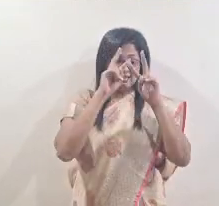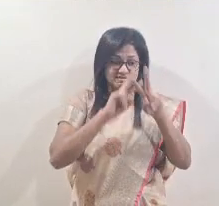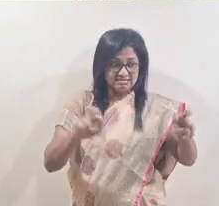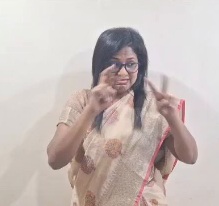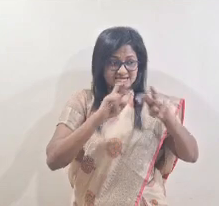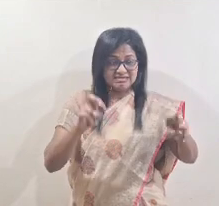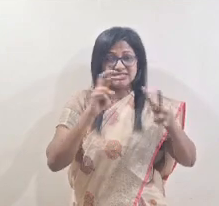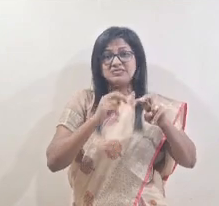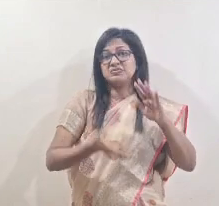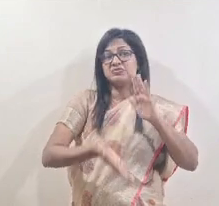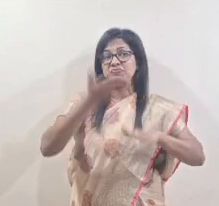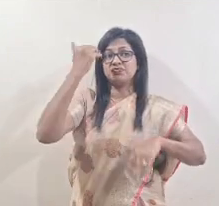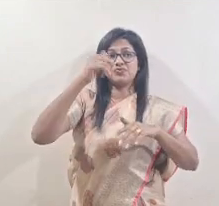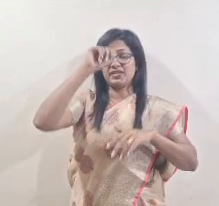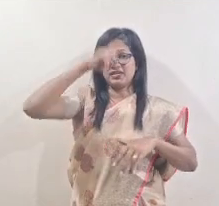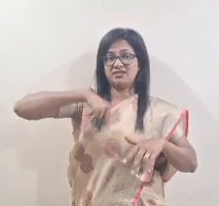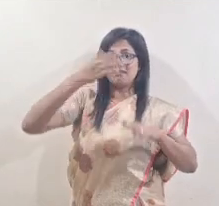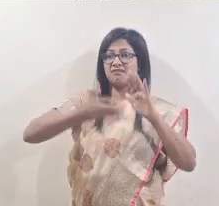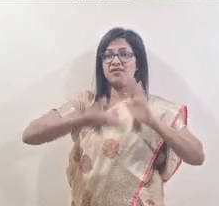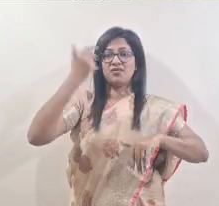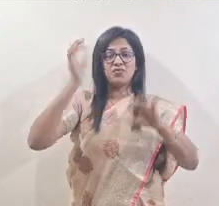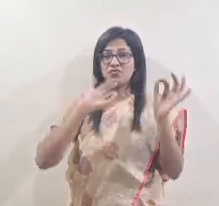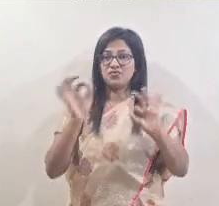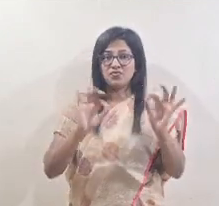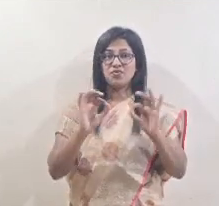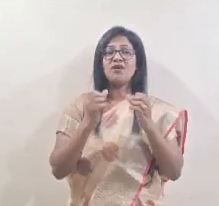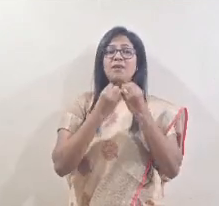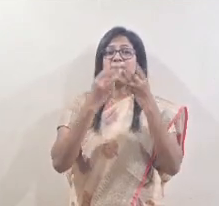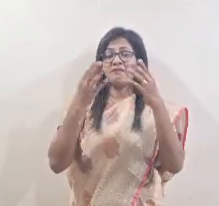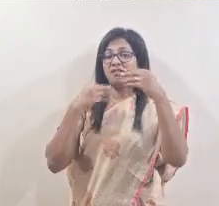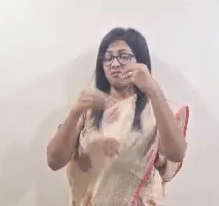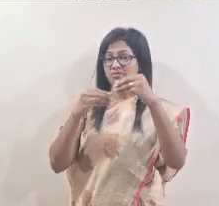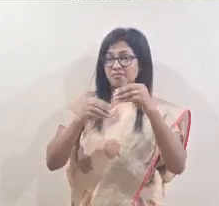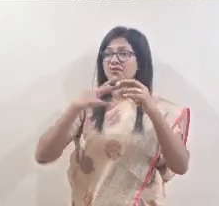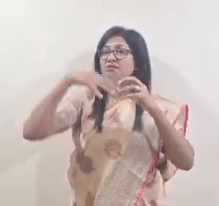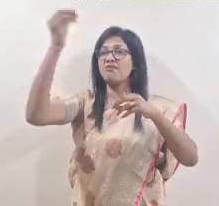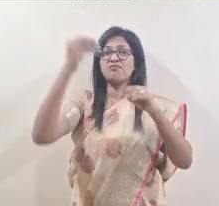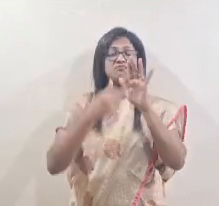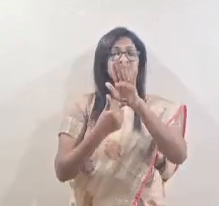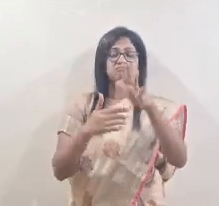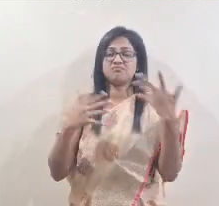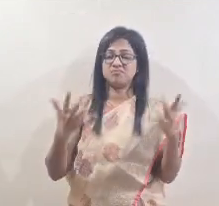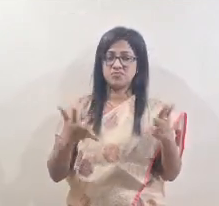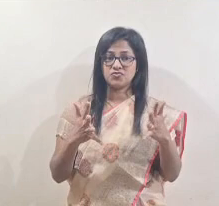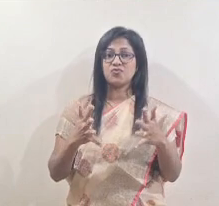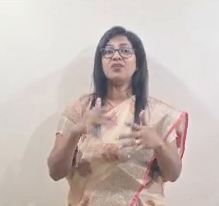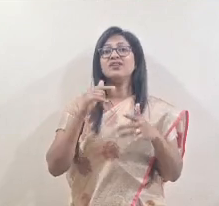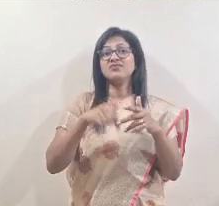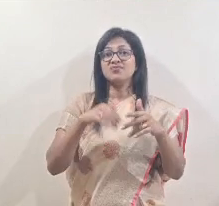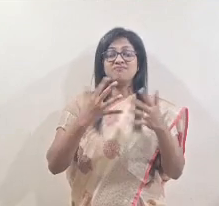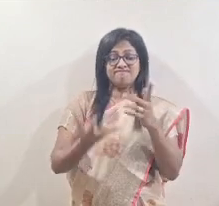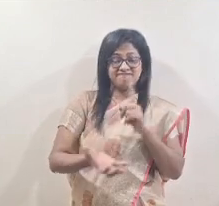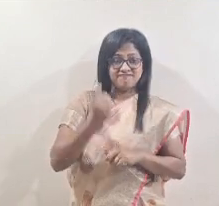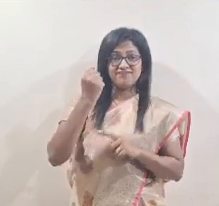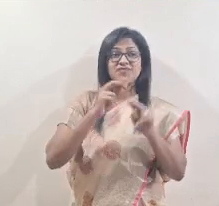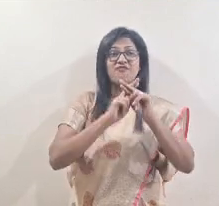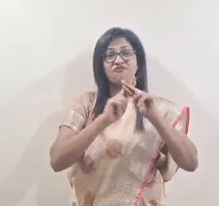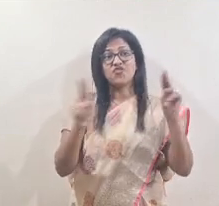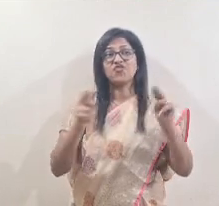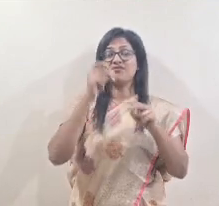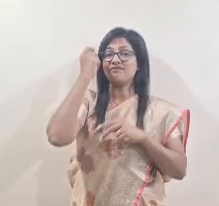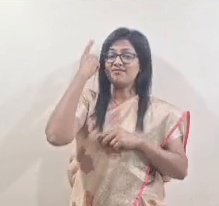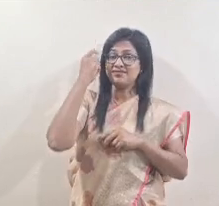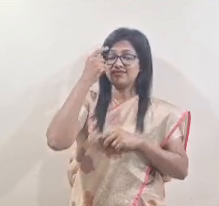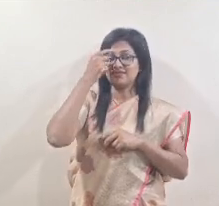much in India, and also there are not many papers present outside as well to have a complete understanding of